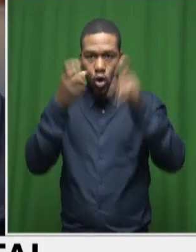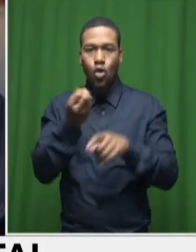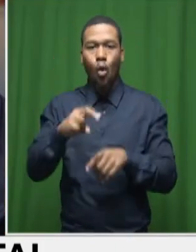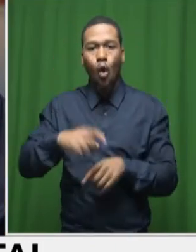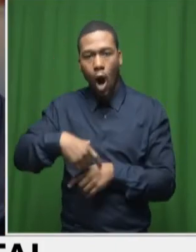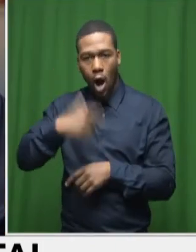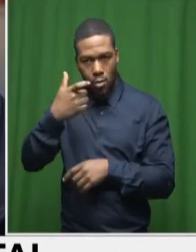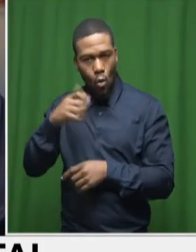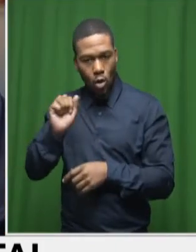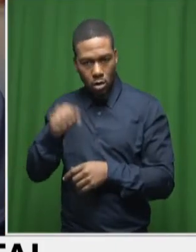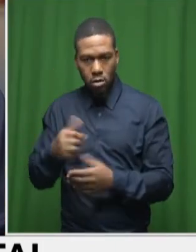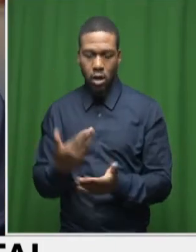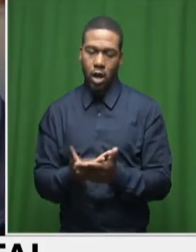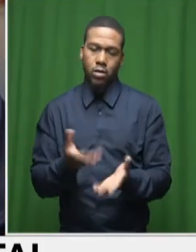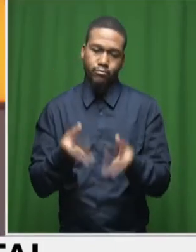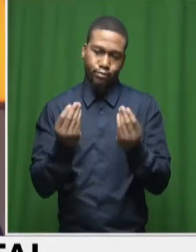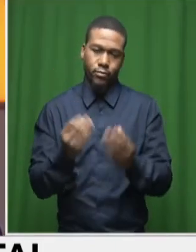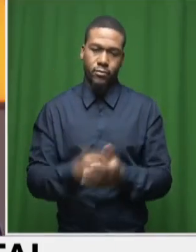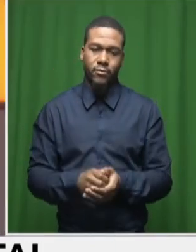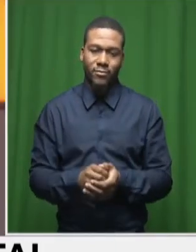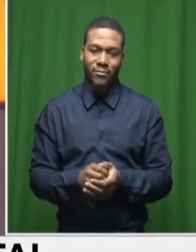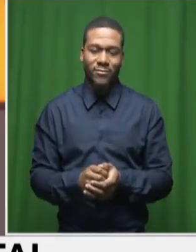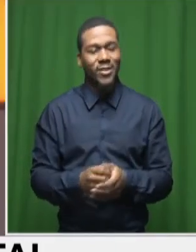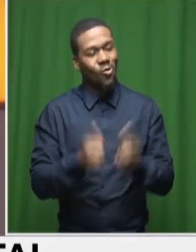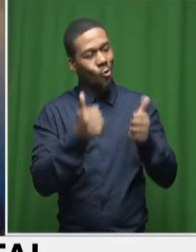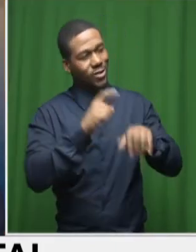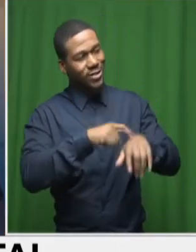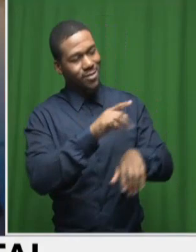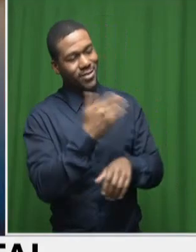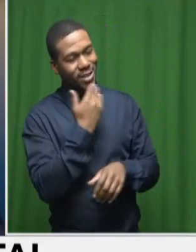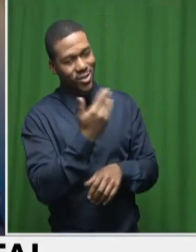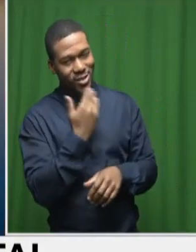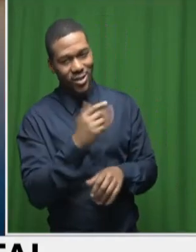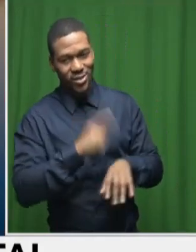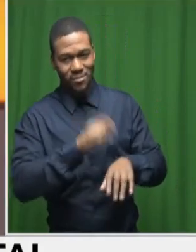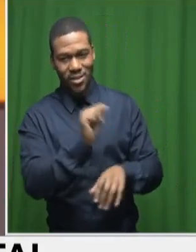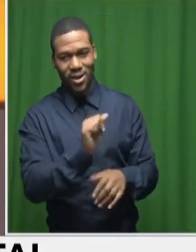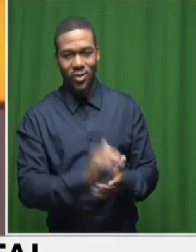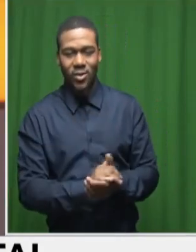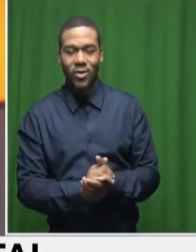Kelo online. All right. Great chatting to you. Thank you so much for your time. Okay. Thank you. Good stuff.